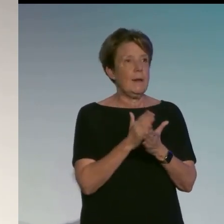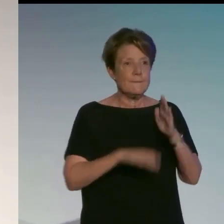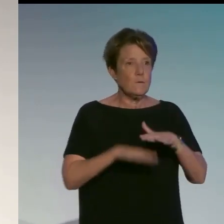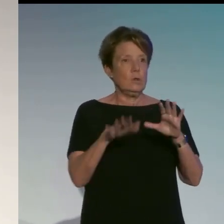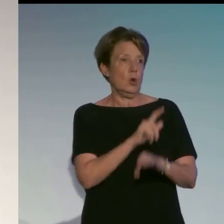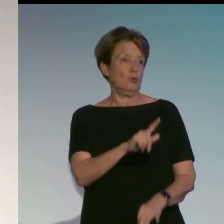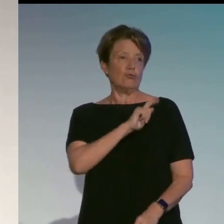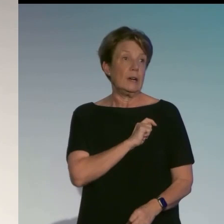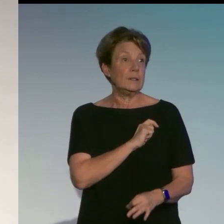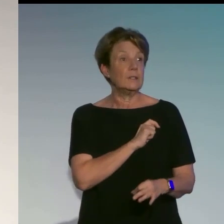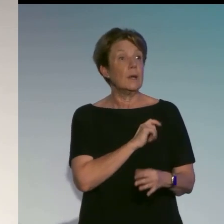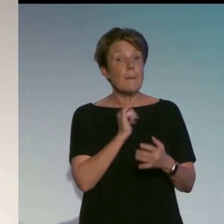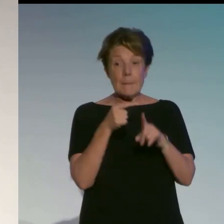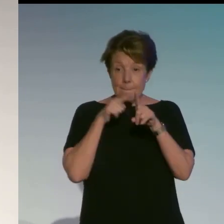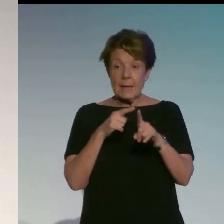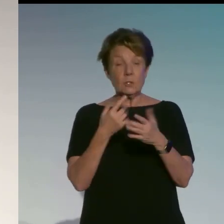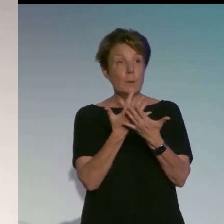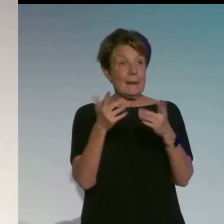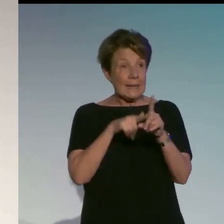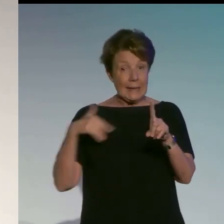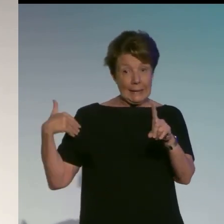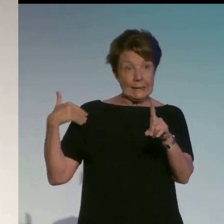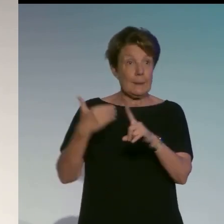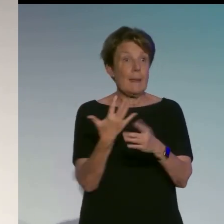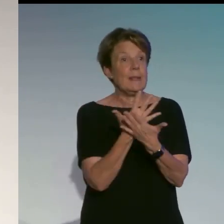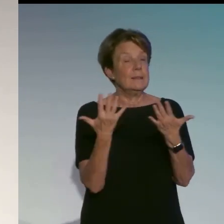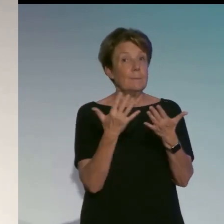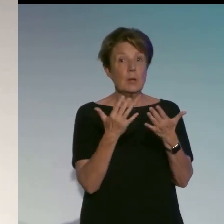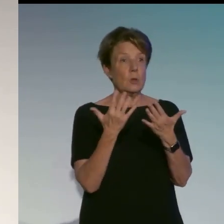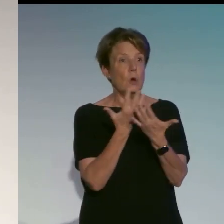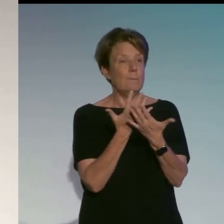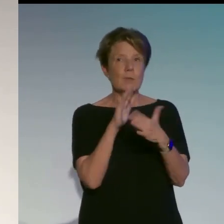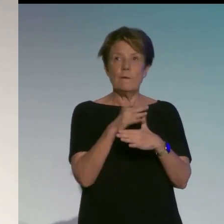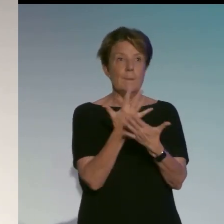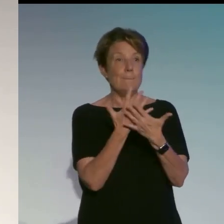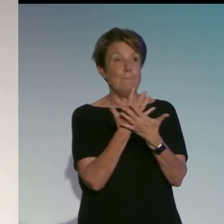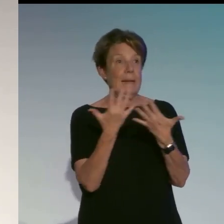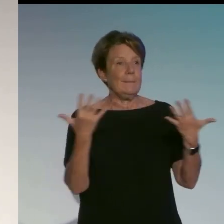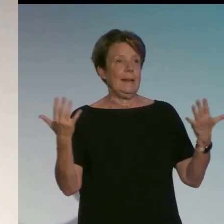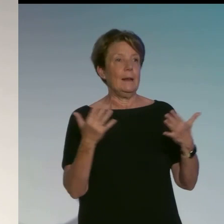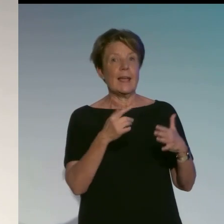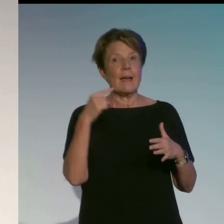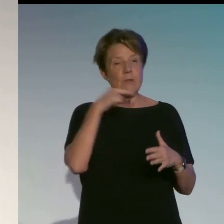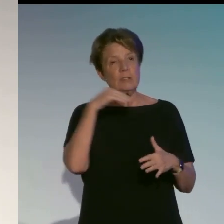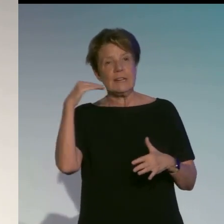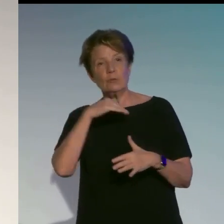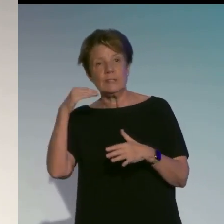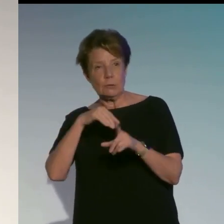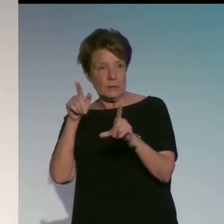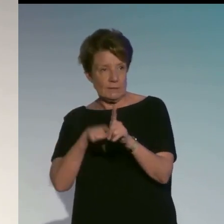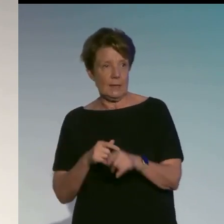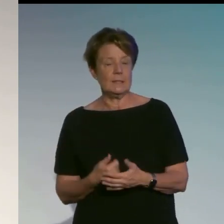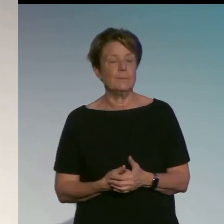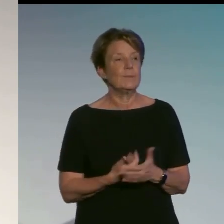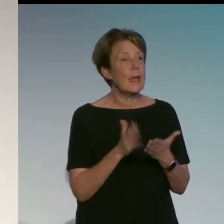and centuries and sometimes legislative discrimination against them. So what can we do to close that gap so that they can get to us and we can go to them? How can we